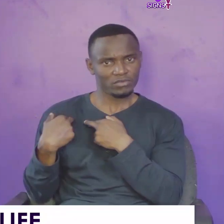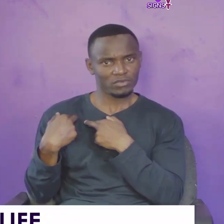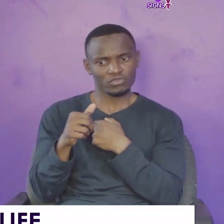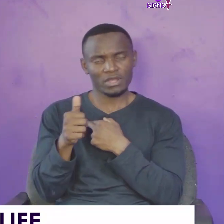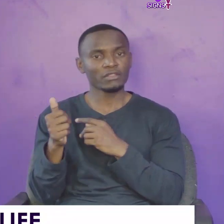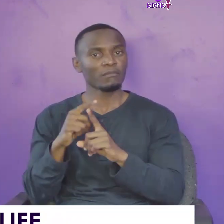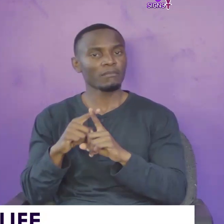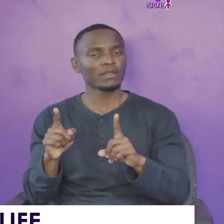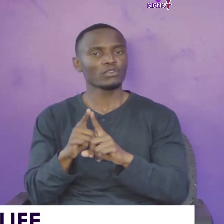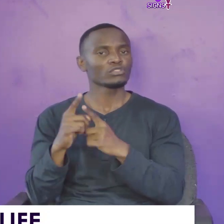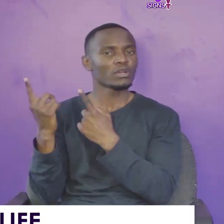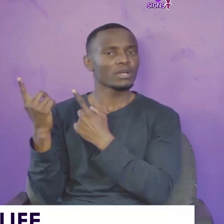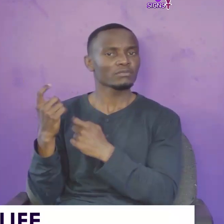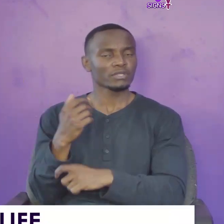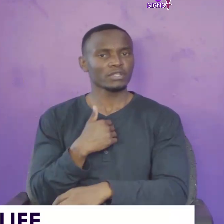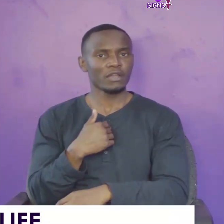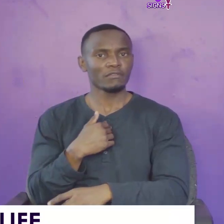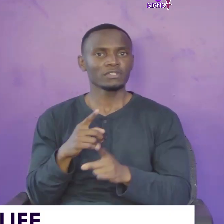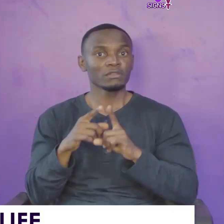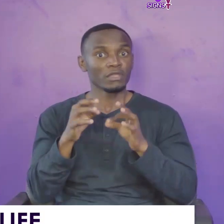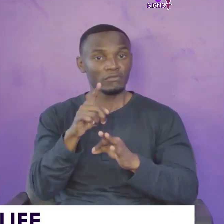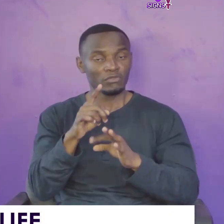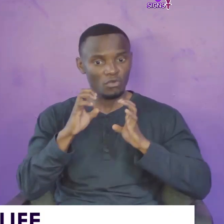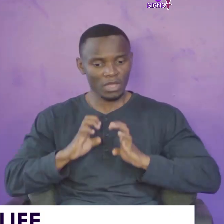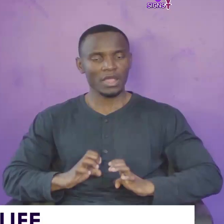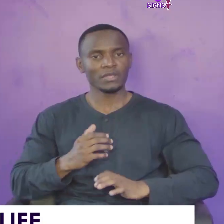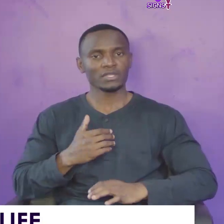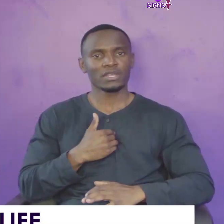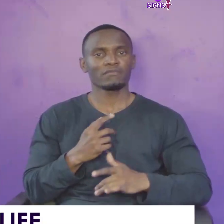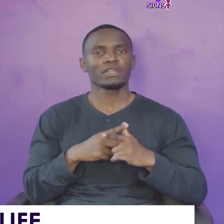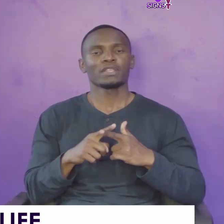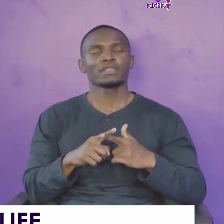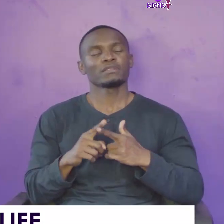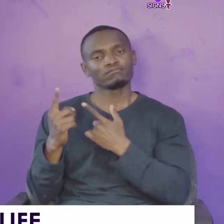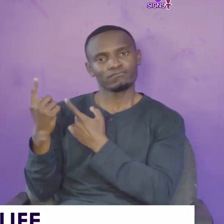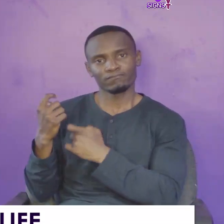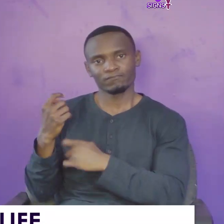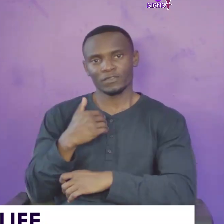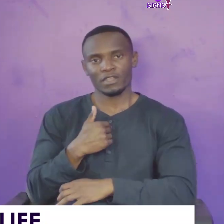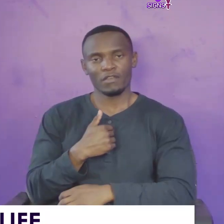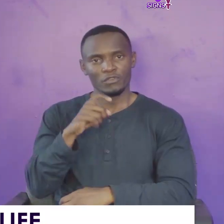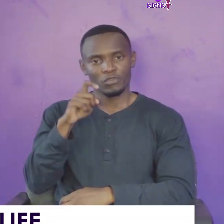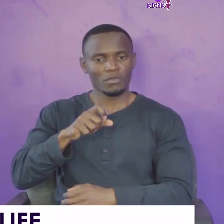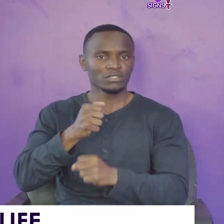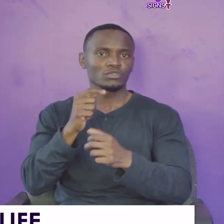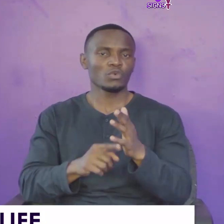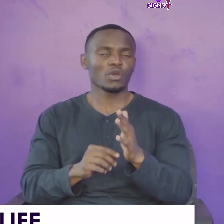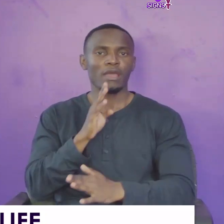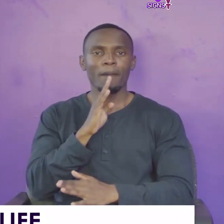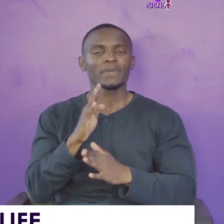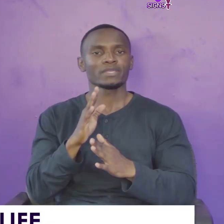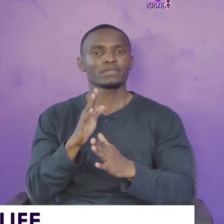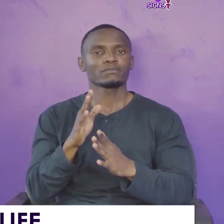expectation. If you're an ethical person, then there's the expectation on yourself that you have to be accountable to yourself too. How